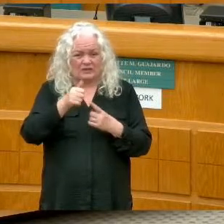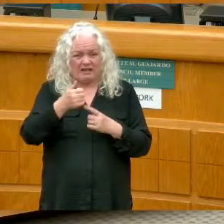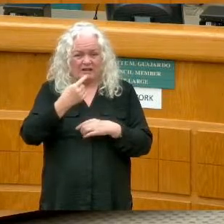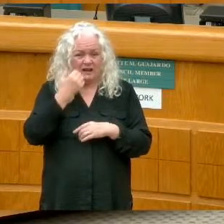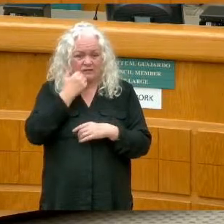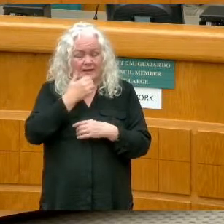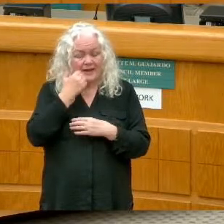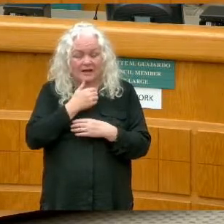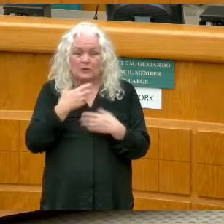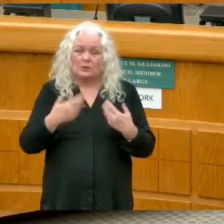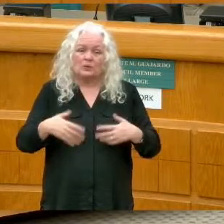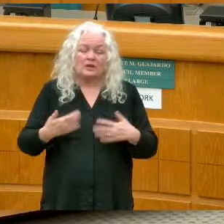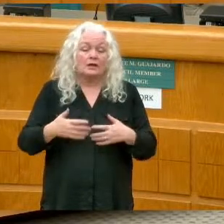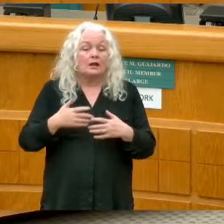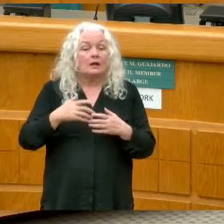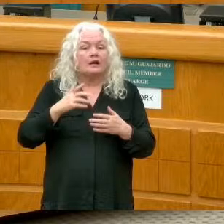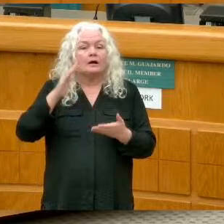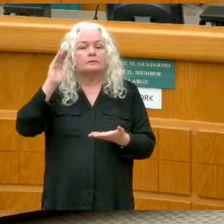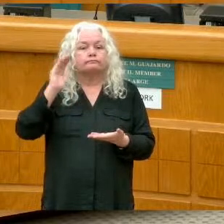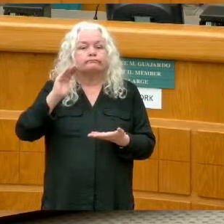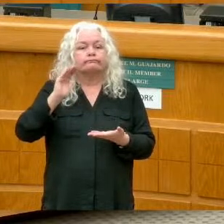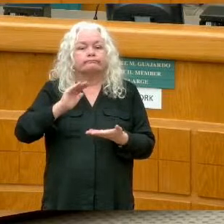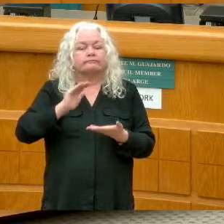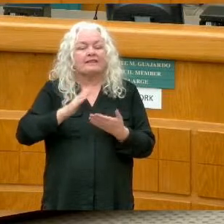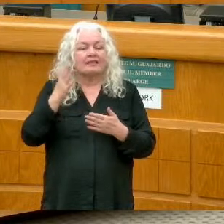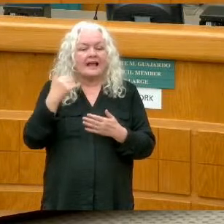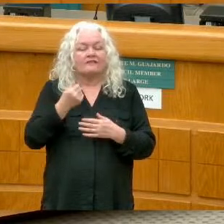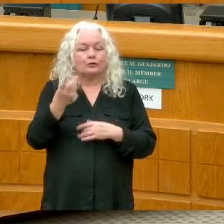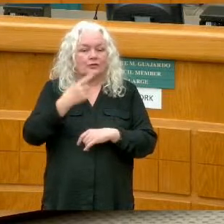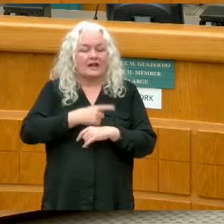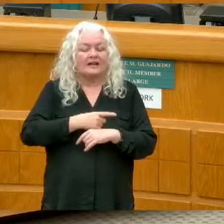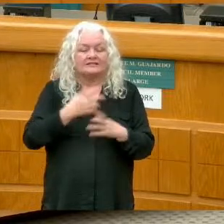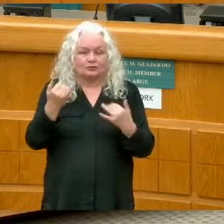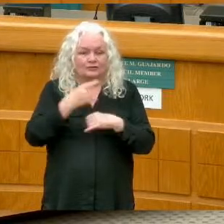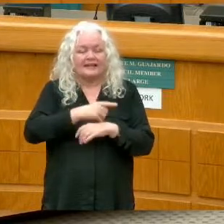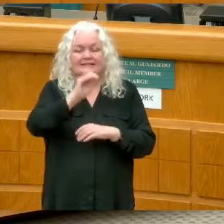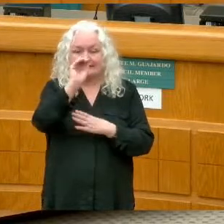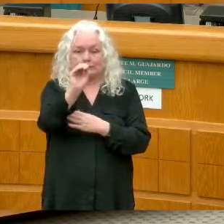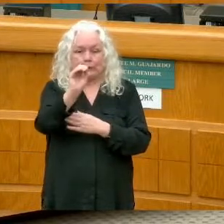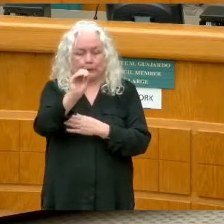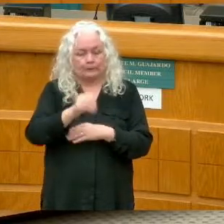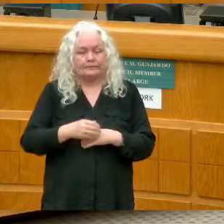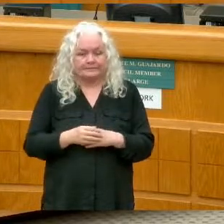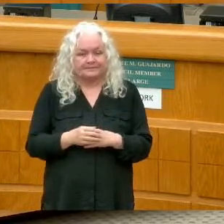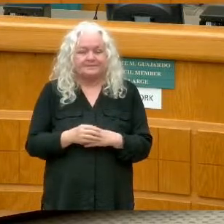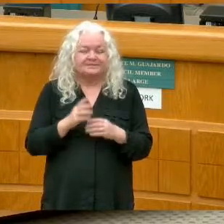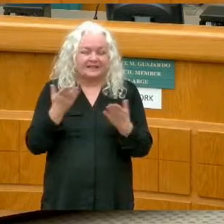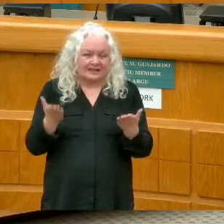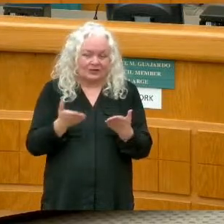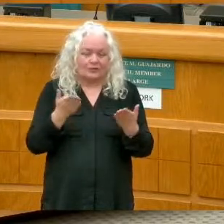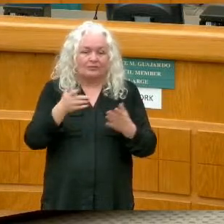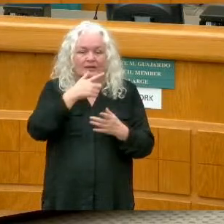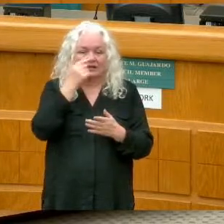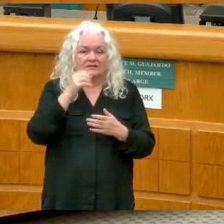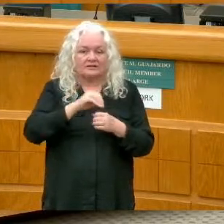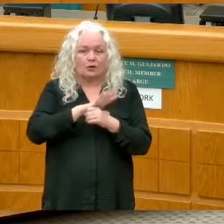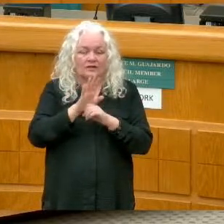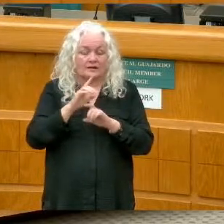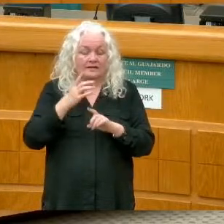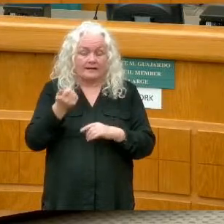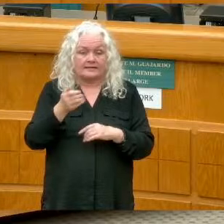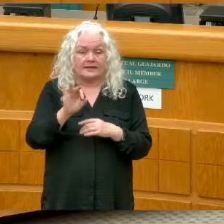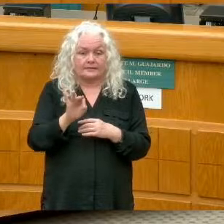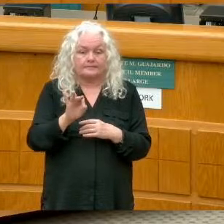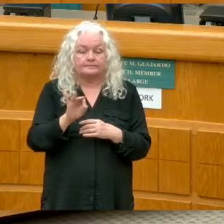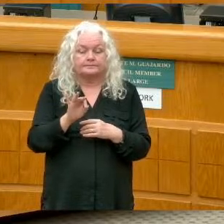so they've been coming down the last couple of days, and today 0 deaths in Nueces County because of COVID-19.